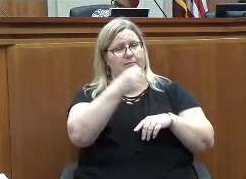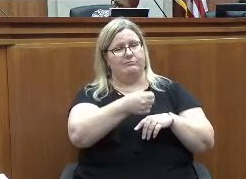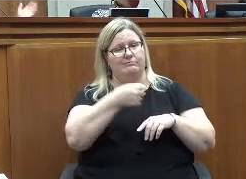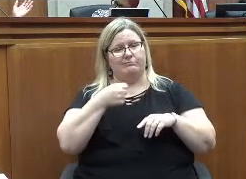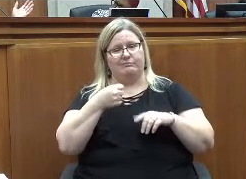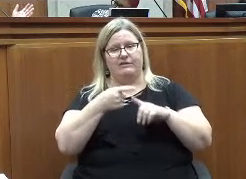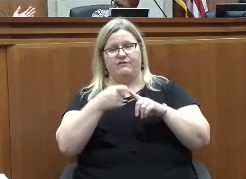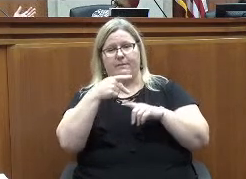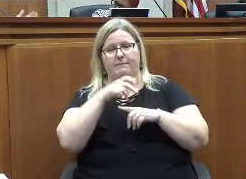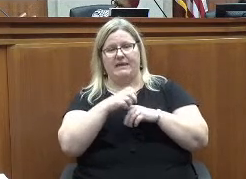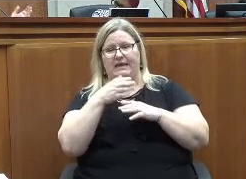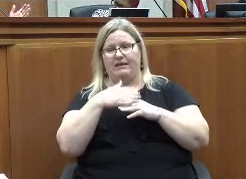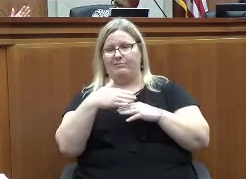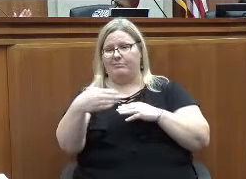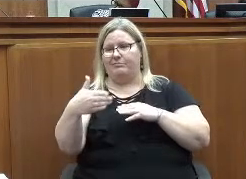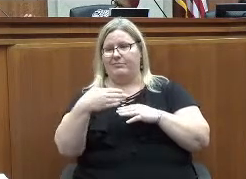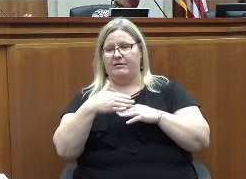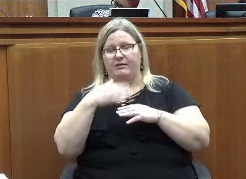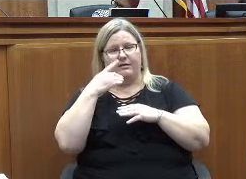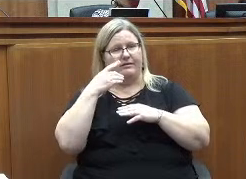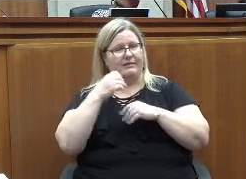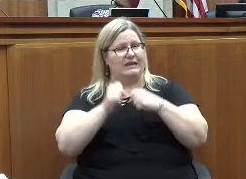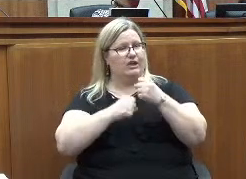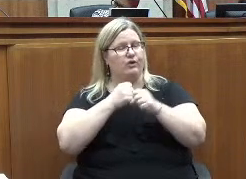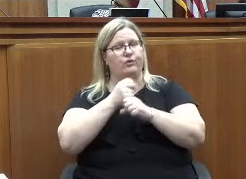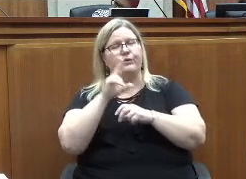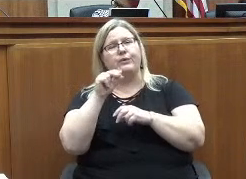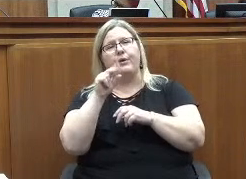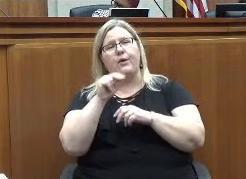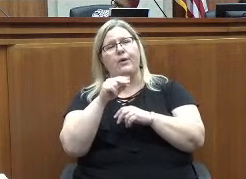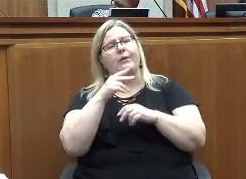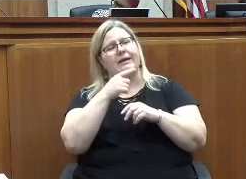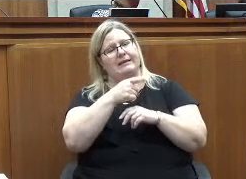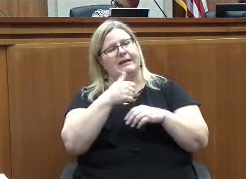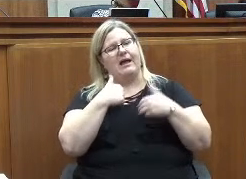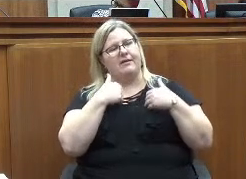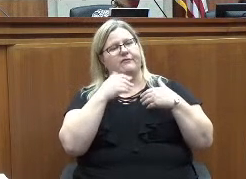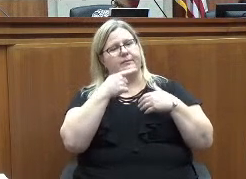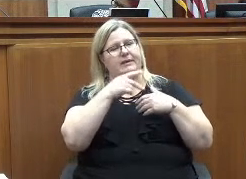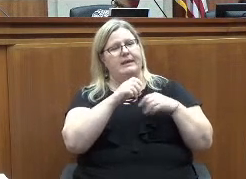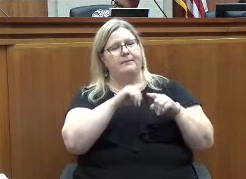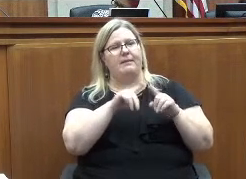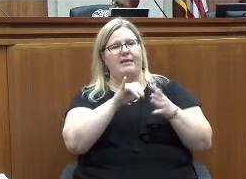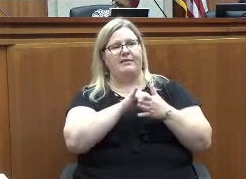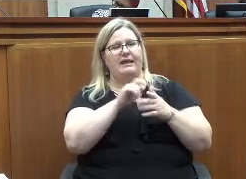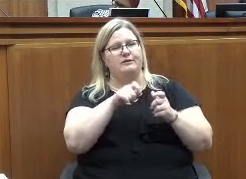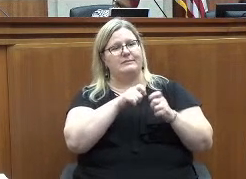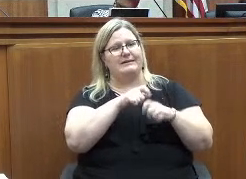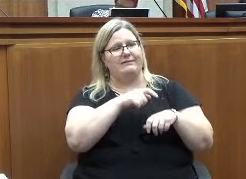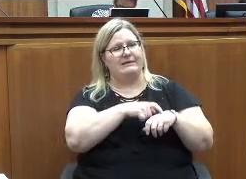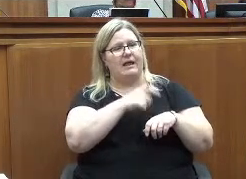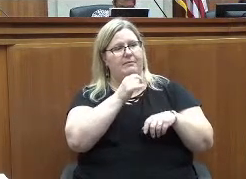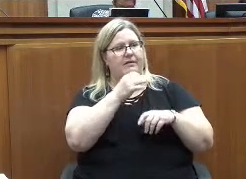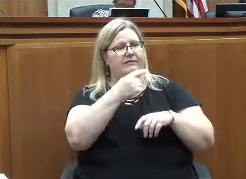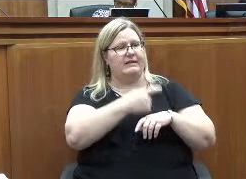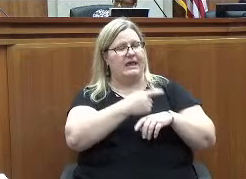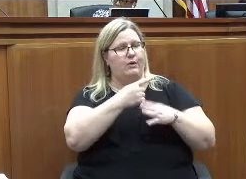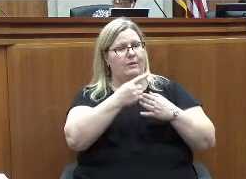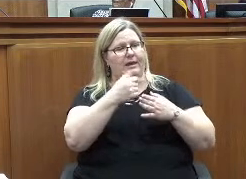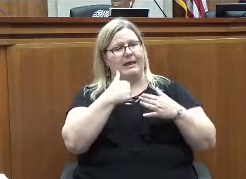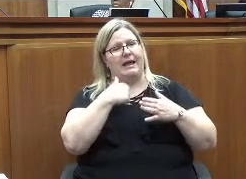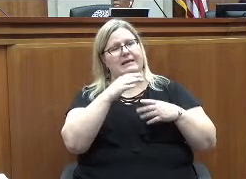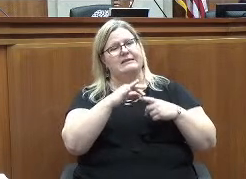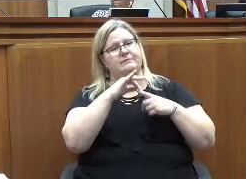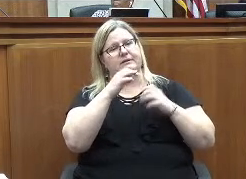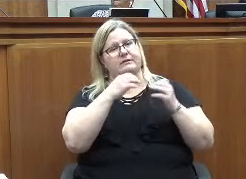PE the rest of the year? No. He has PE, but at that particular time of the day or the week, he has those